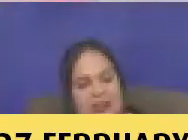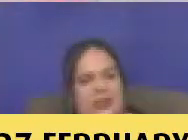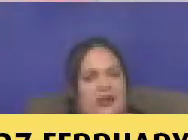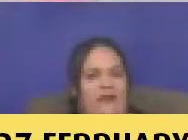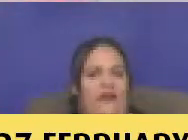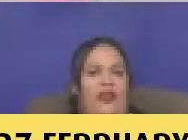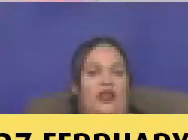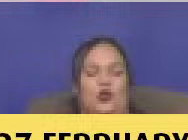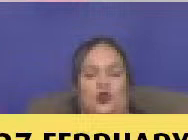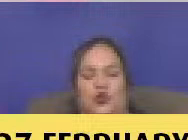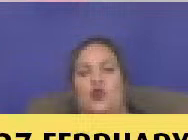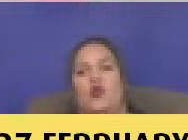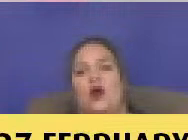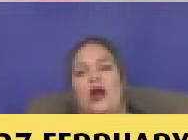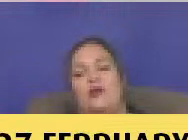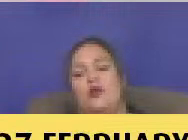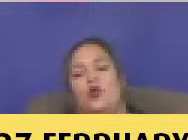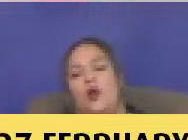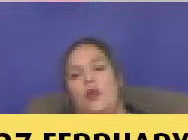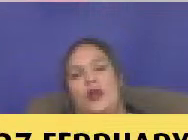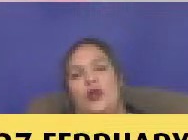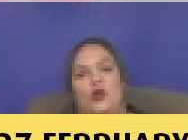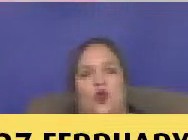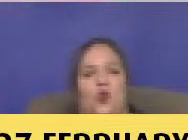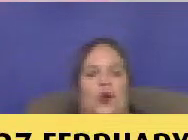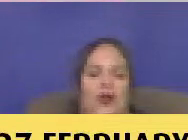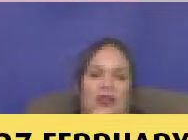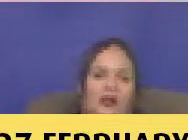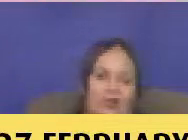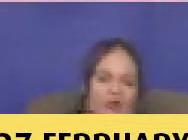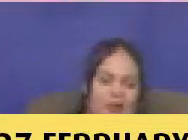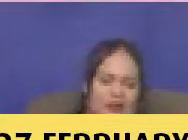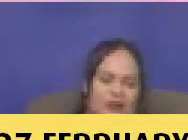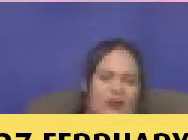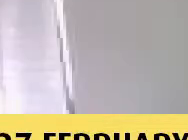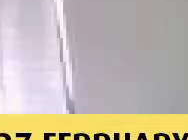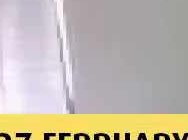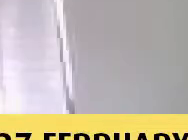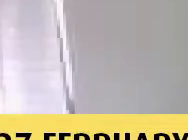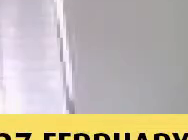the NYDA in its ability to do its work? Thank you very much.